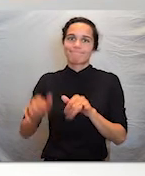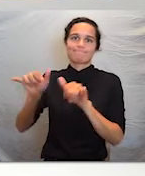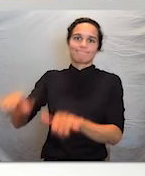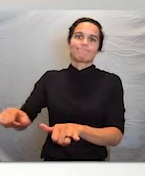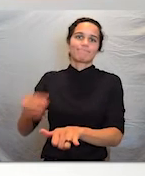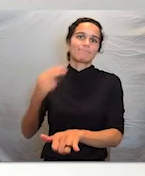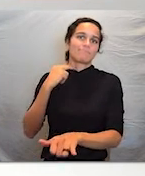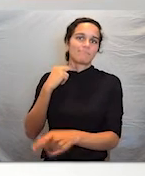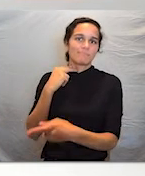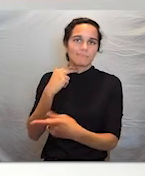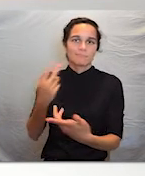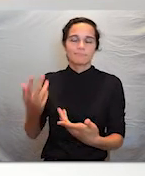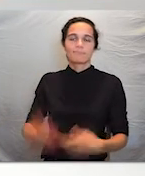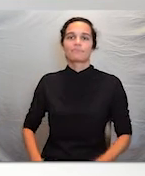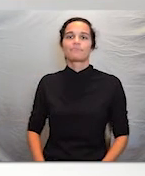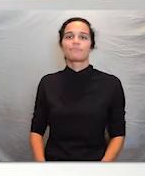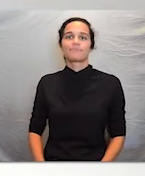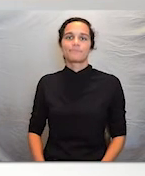And I'm